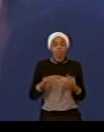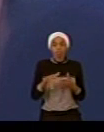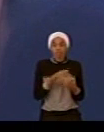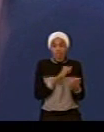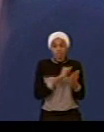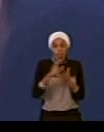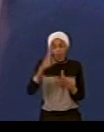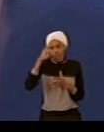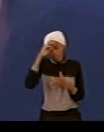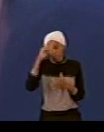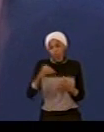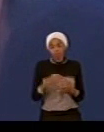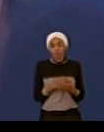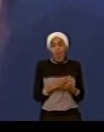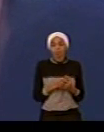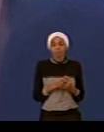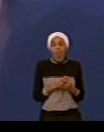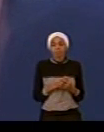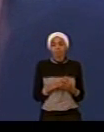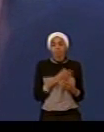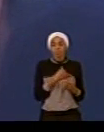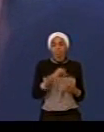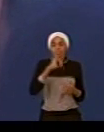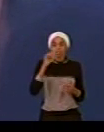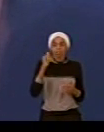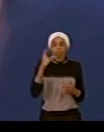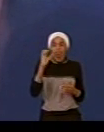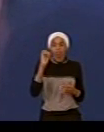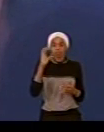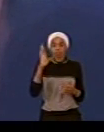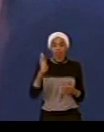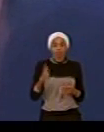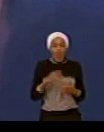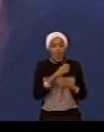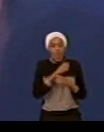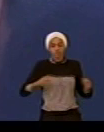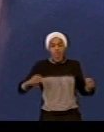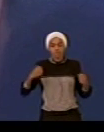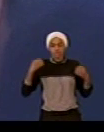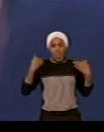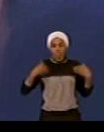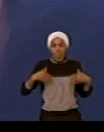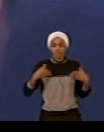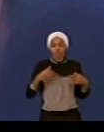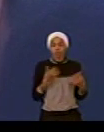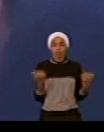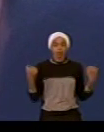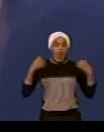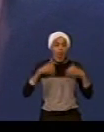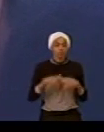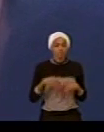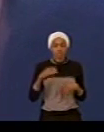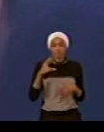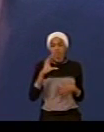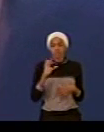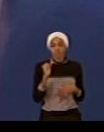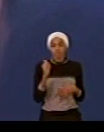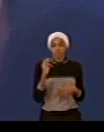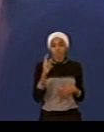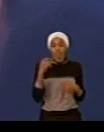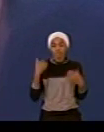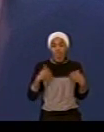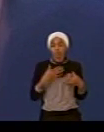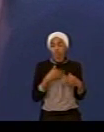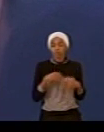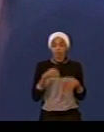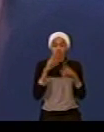doubt rent in pieces. And Jacob rent his clothes, and put sackcloth upon his loins, and mourned